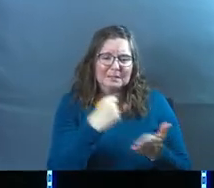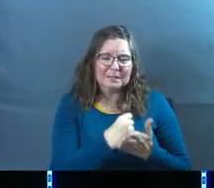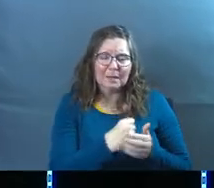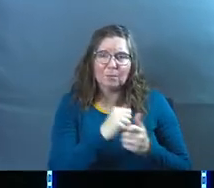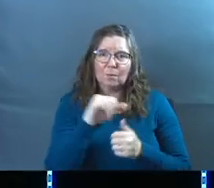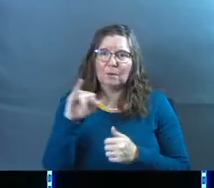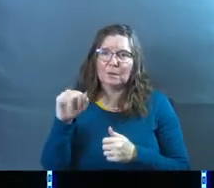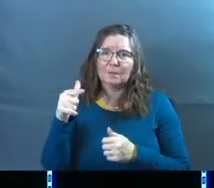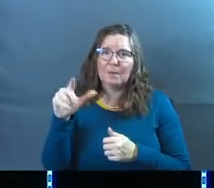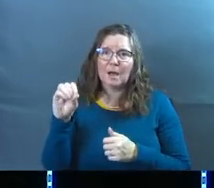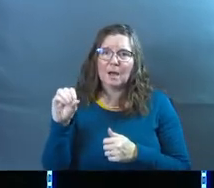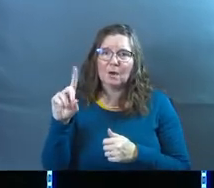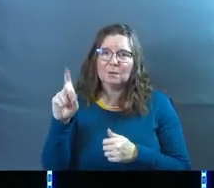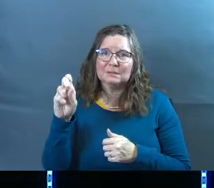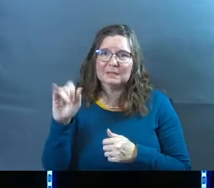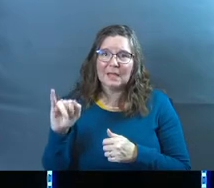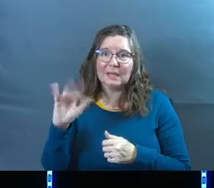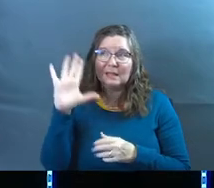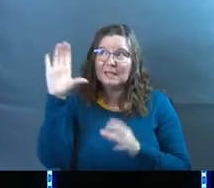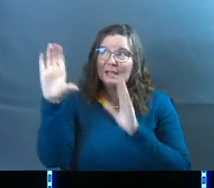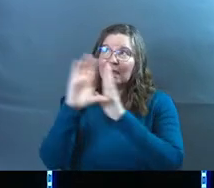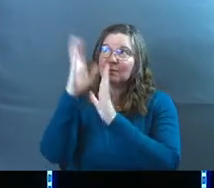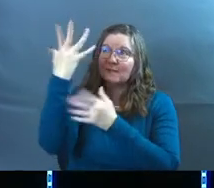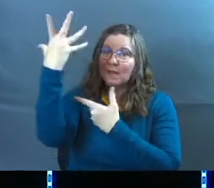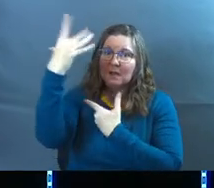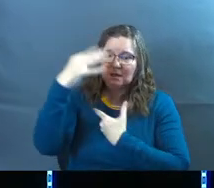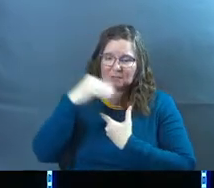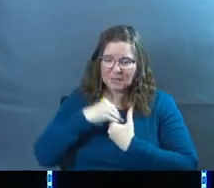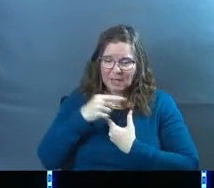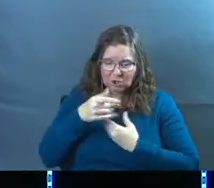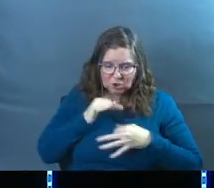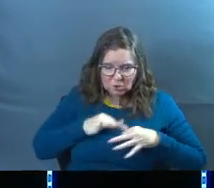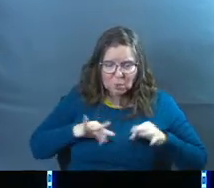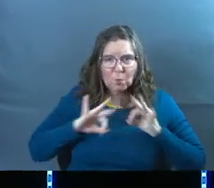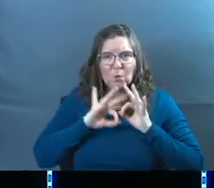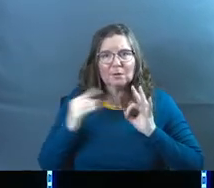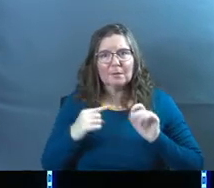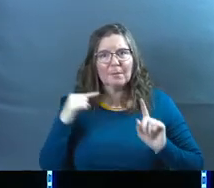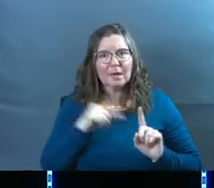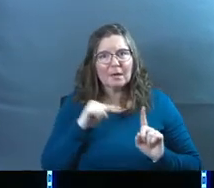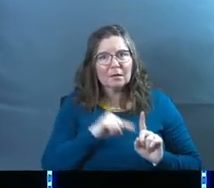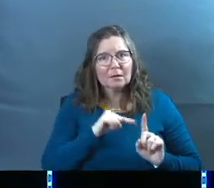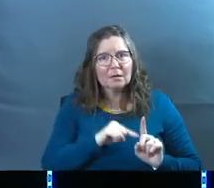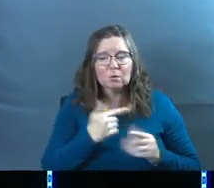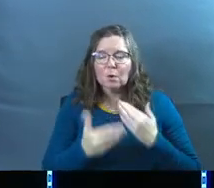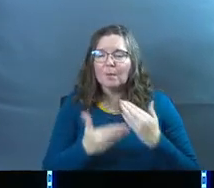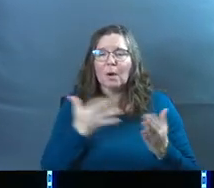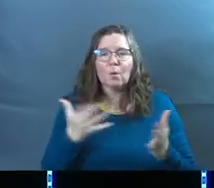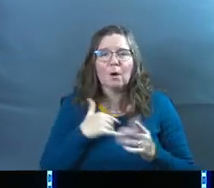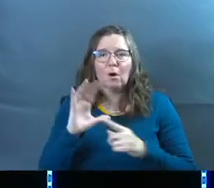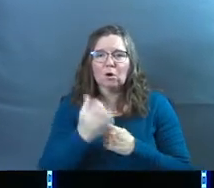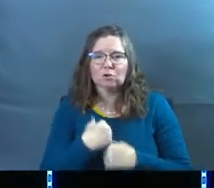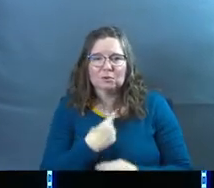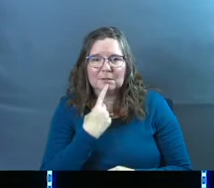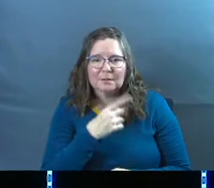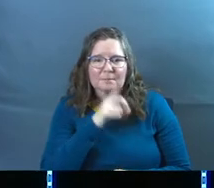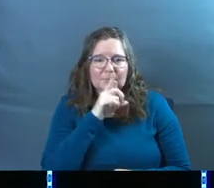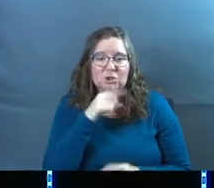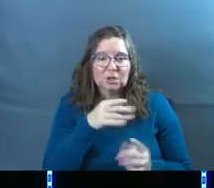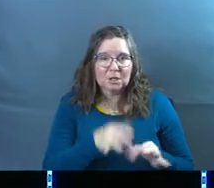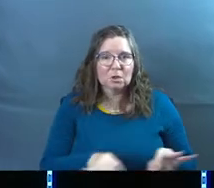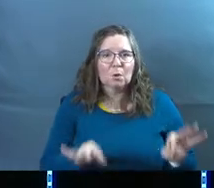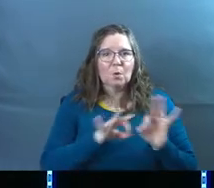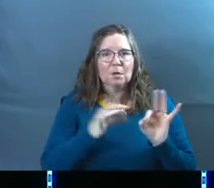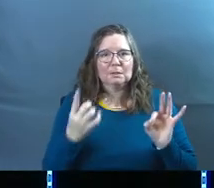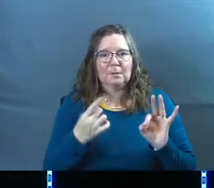the imago Dei, the image of God inside of her, and she is worth something. No matter what our culture says, she is